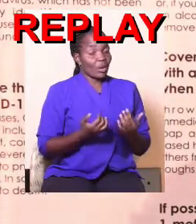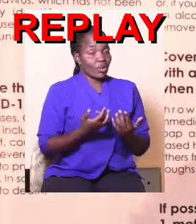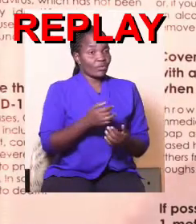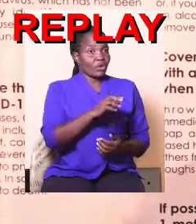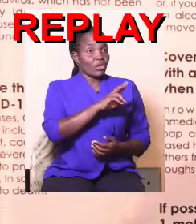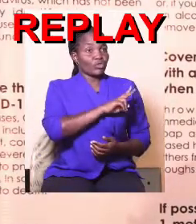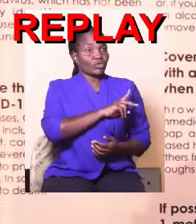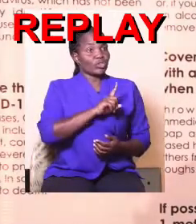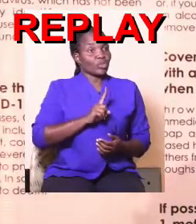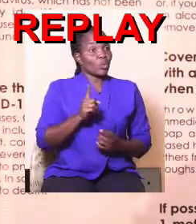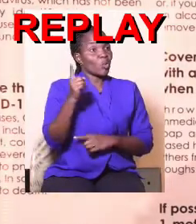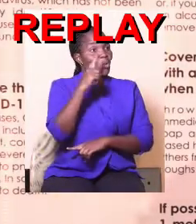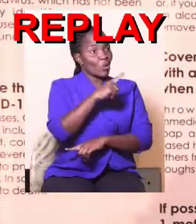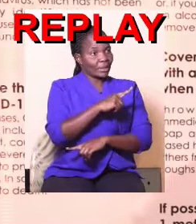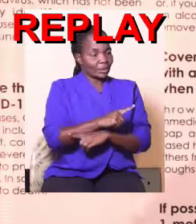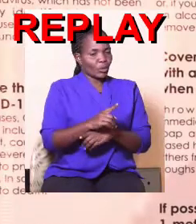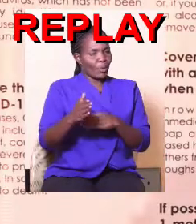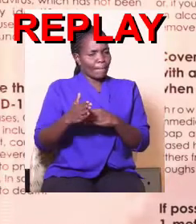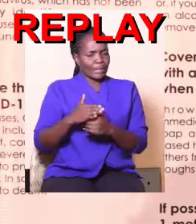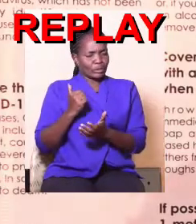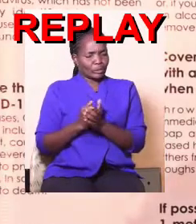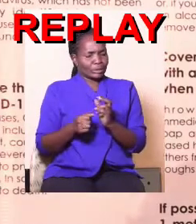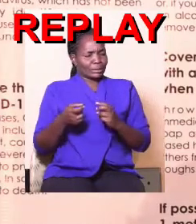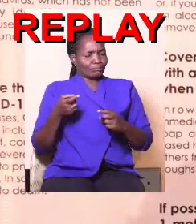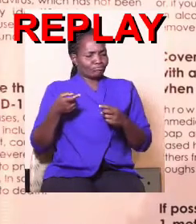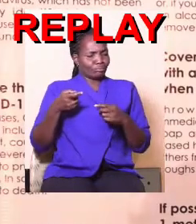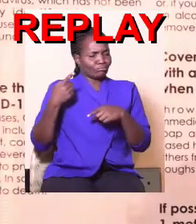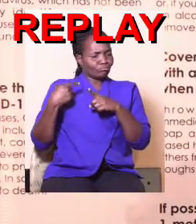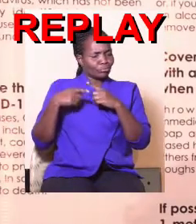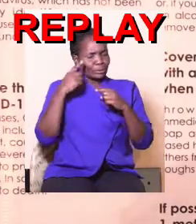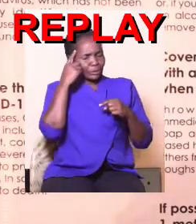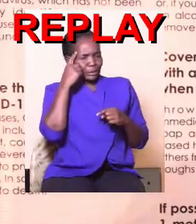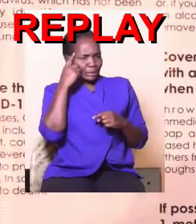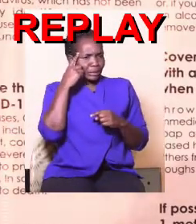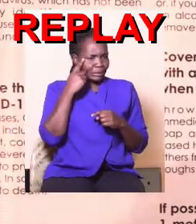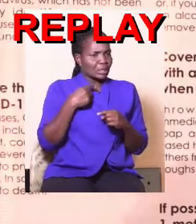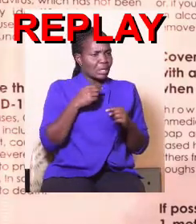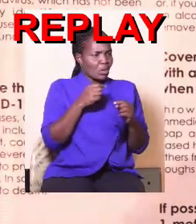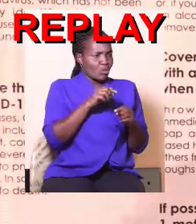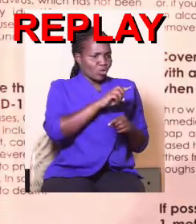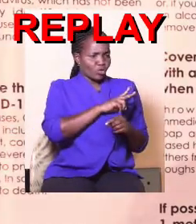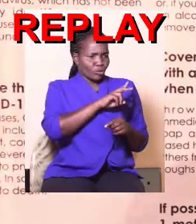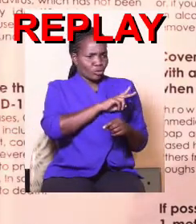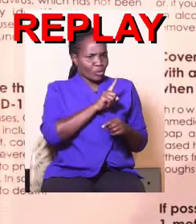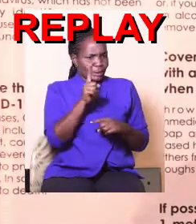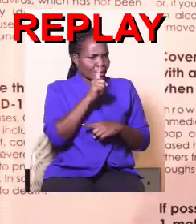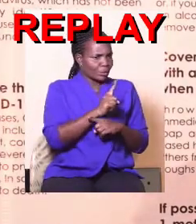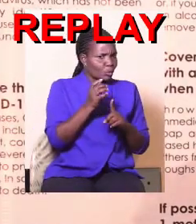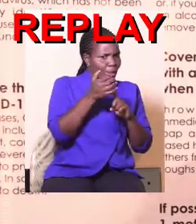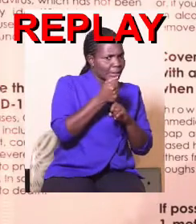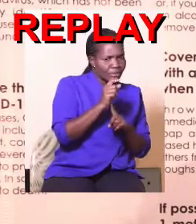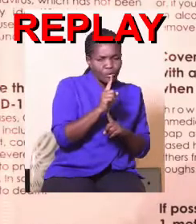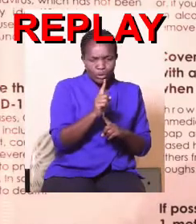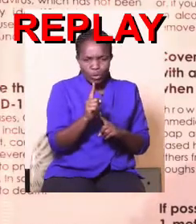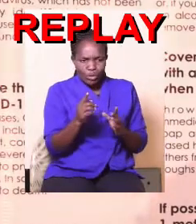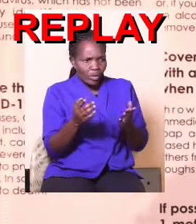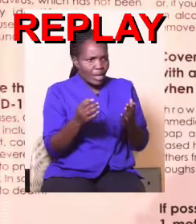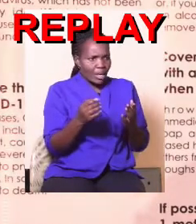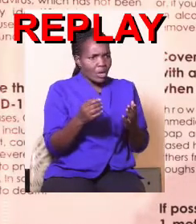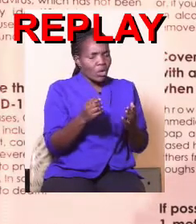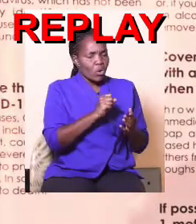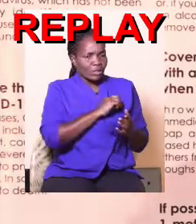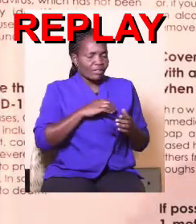will have to come back to the drawing board and ask ourselves a question. Did we achieve what we wanted to achieve? And our health